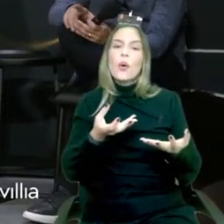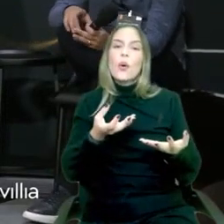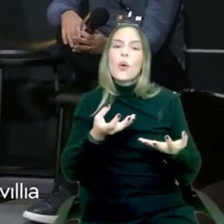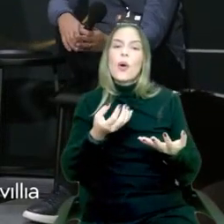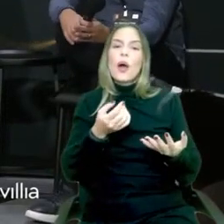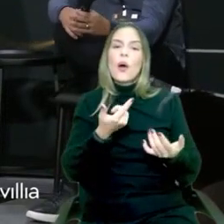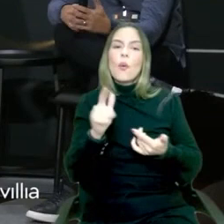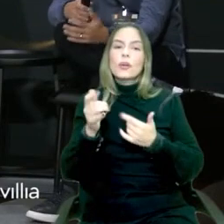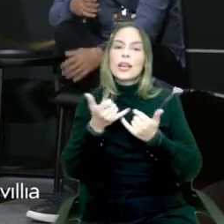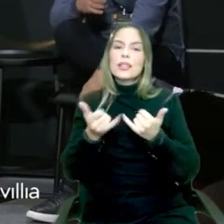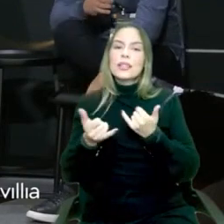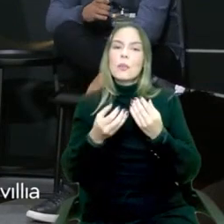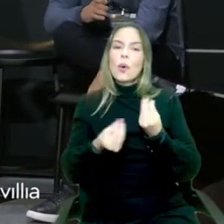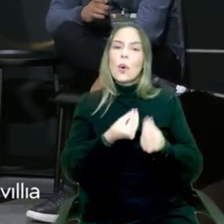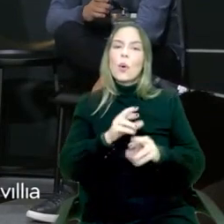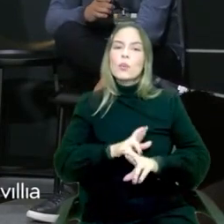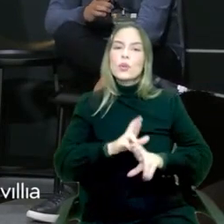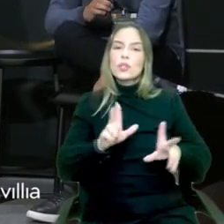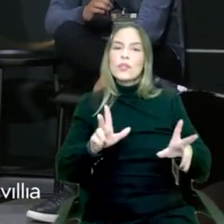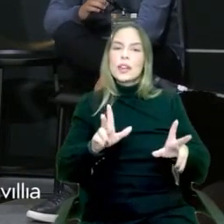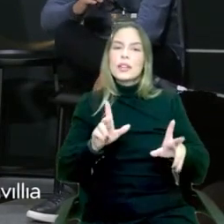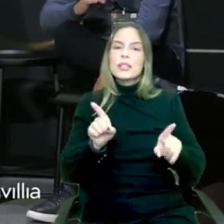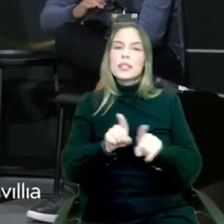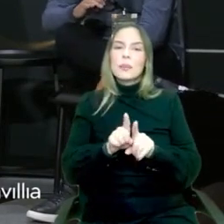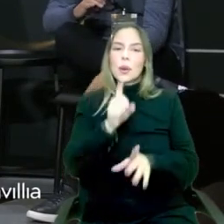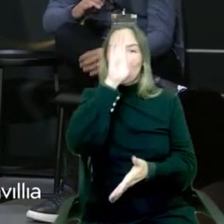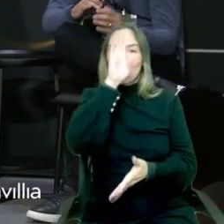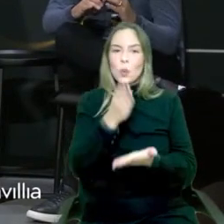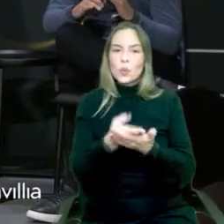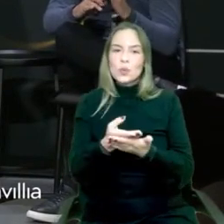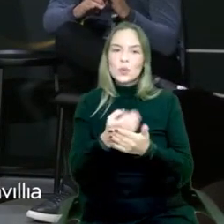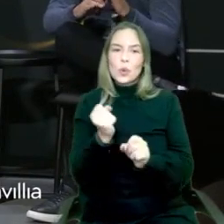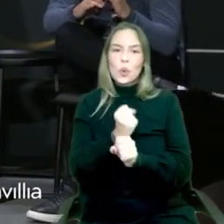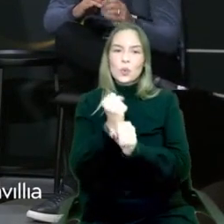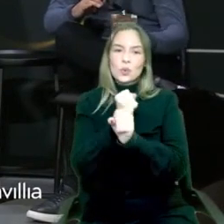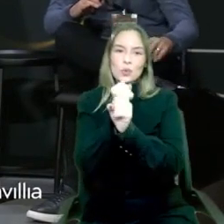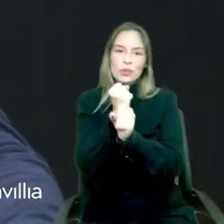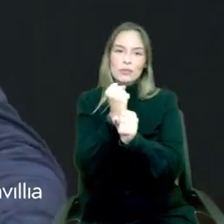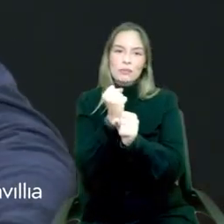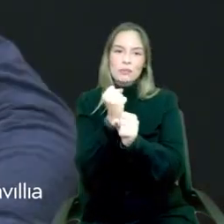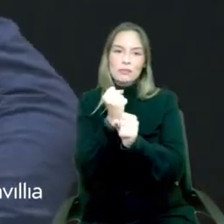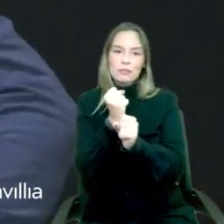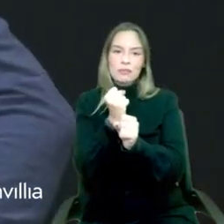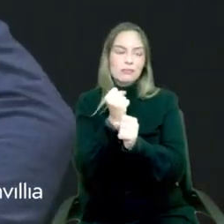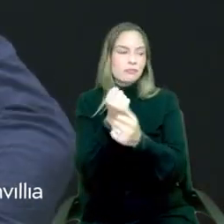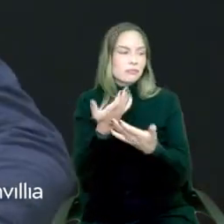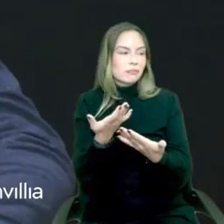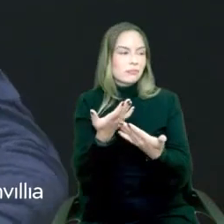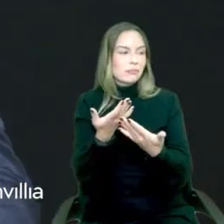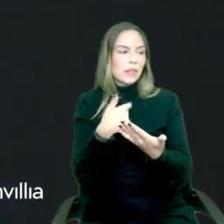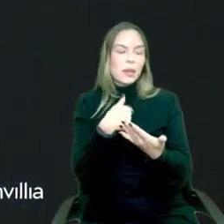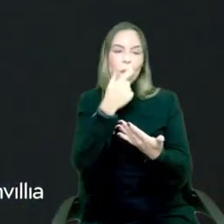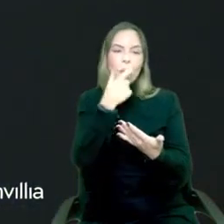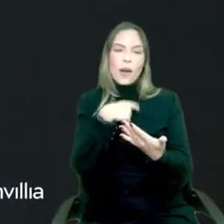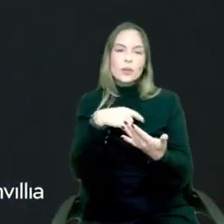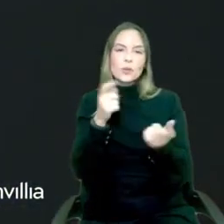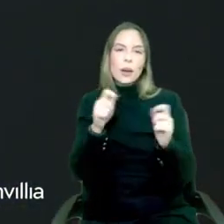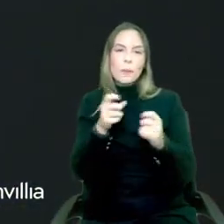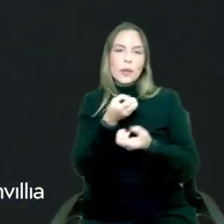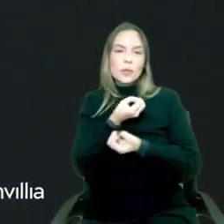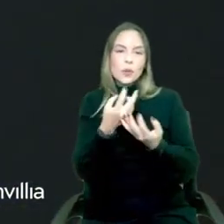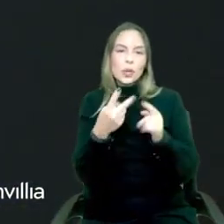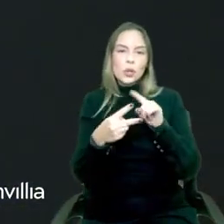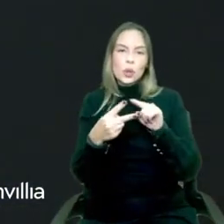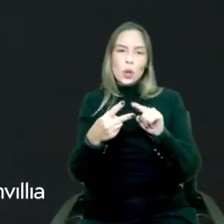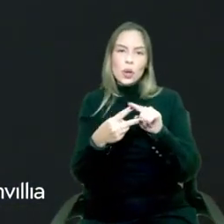build trust? Danilo, I see you nodding down there. Yeah, I think I can share two examples, one in the health industry, another